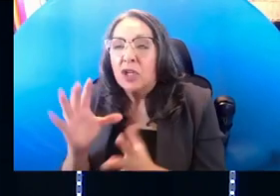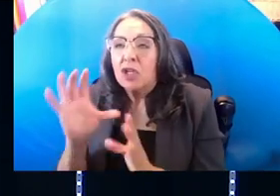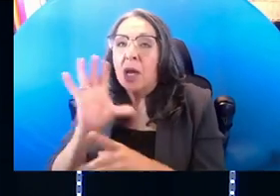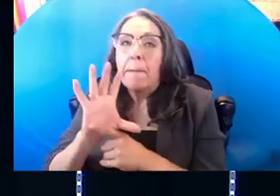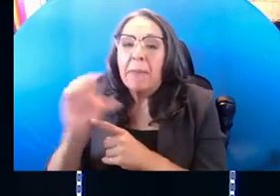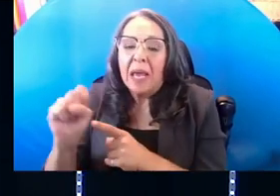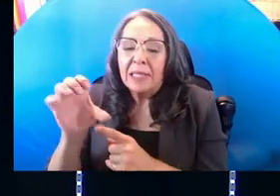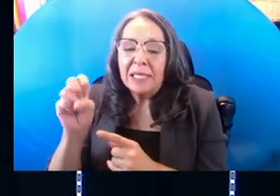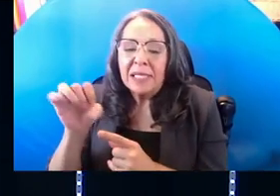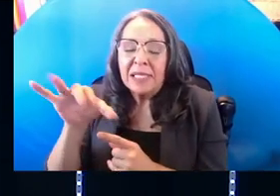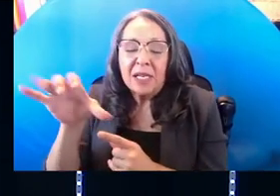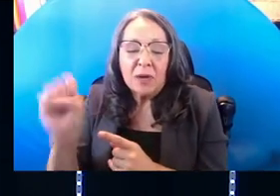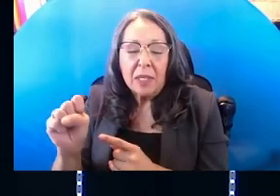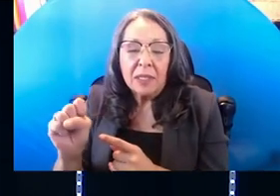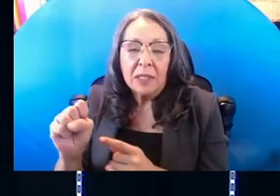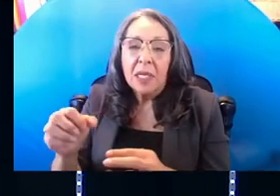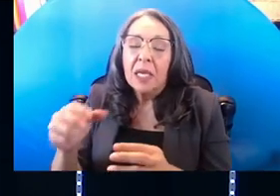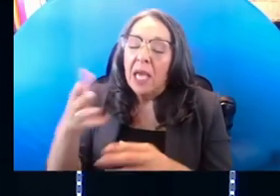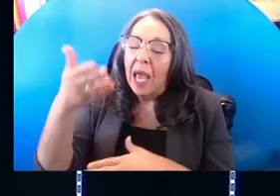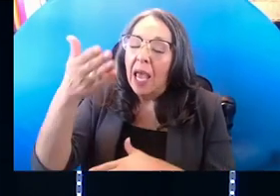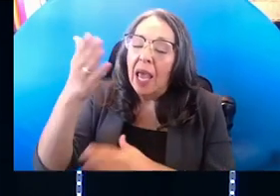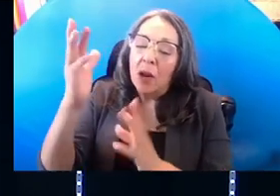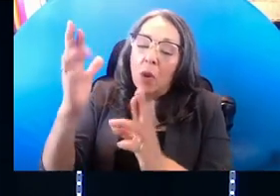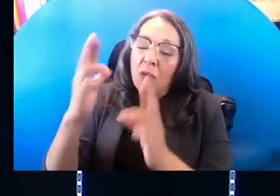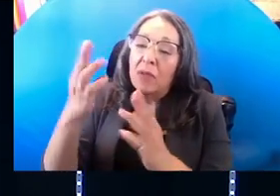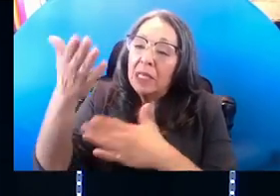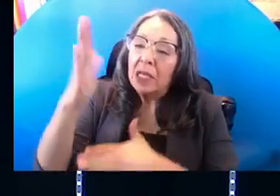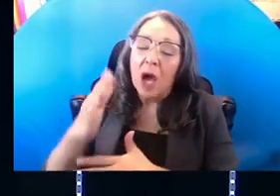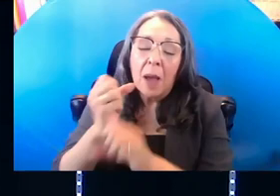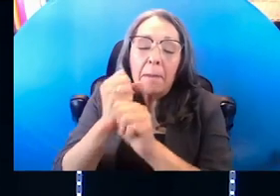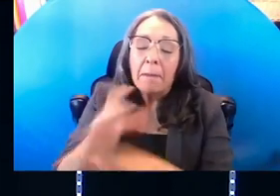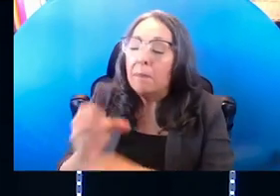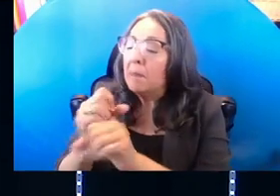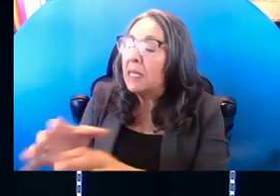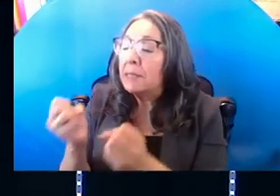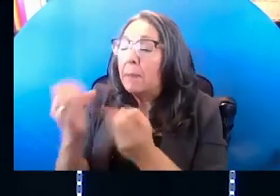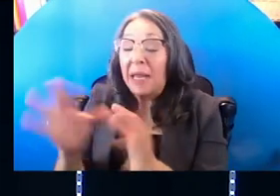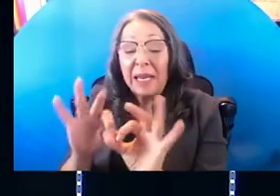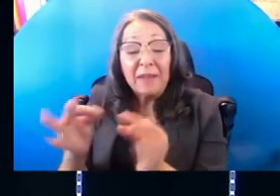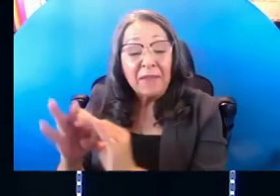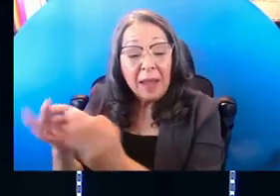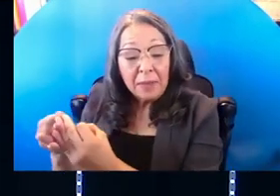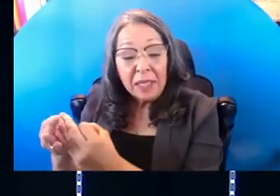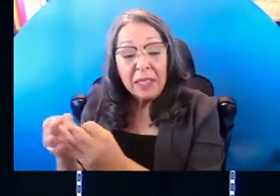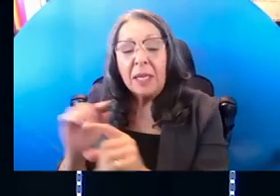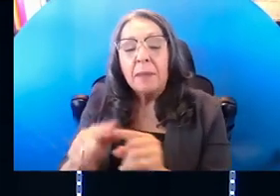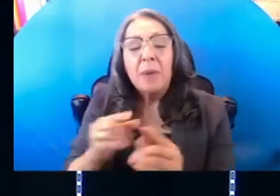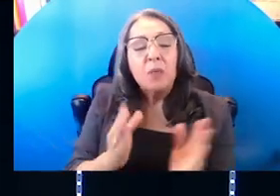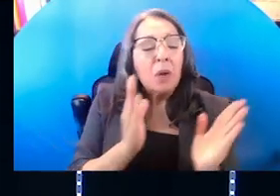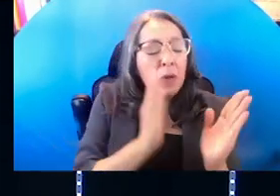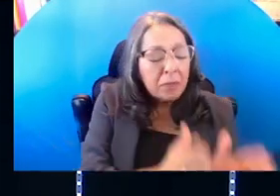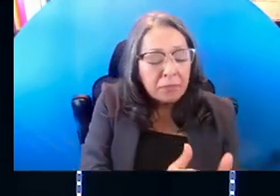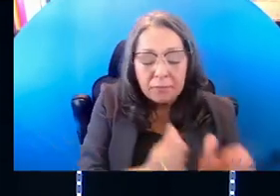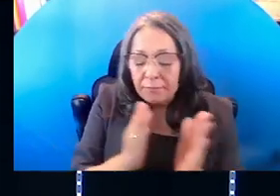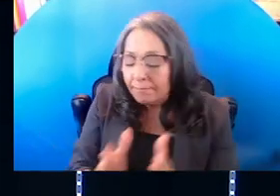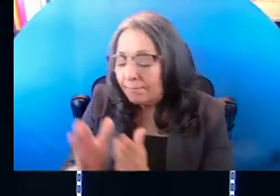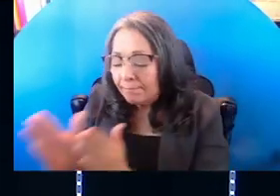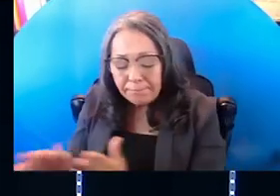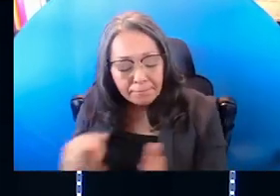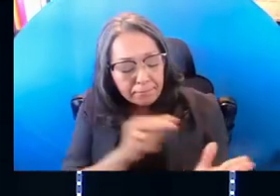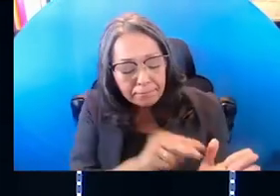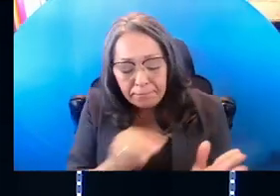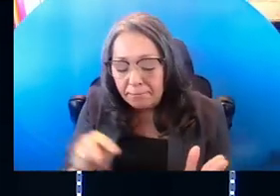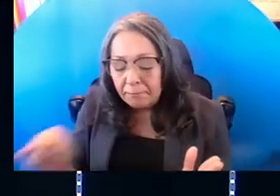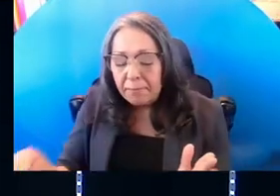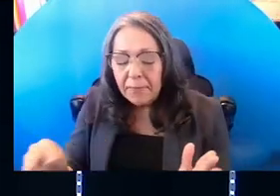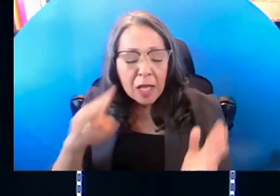blessed families in so many different amazing ways. But going through books are different because we're just taking God's word and we're going to